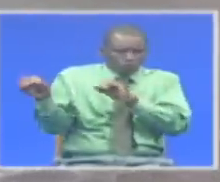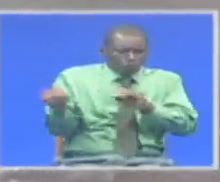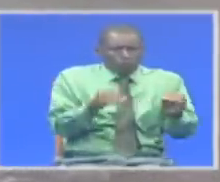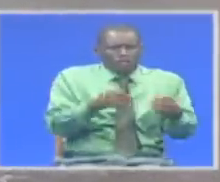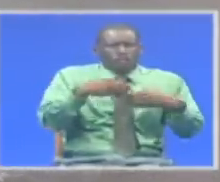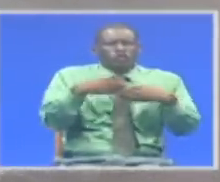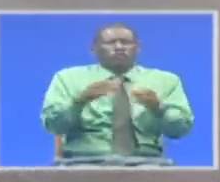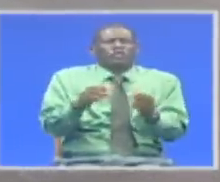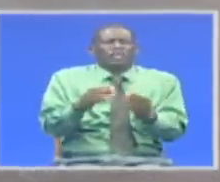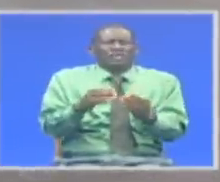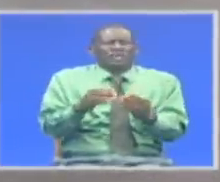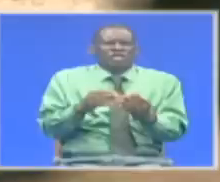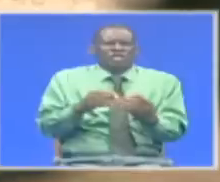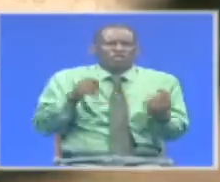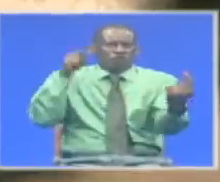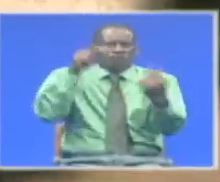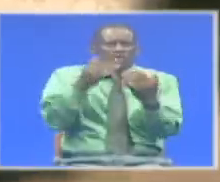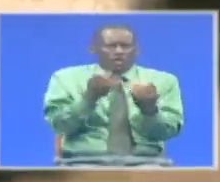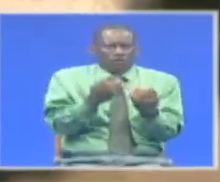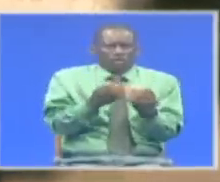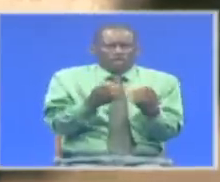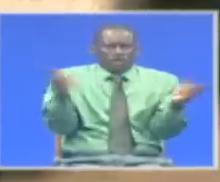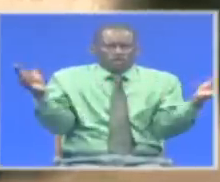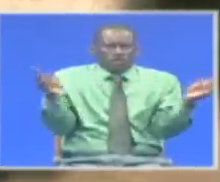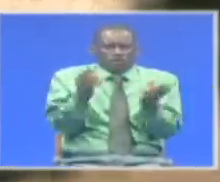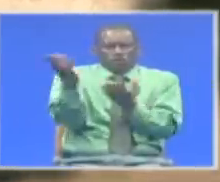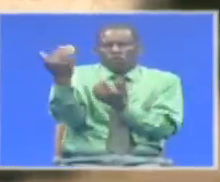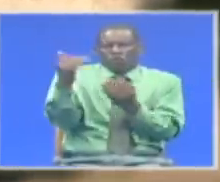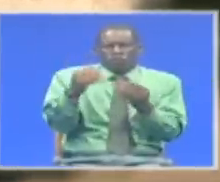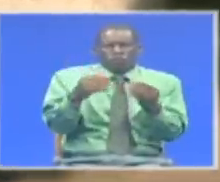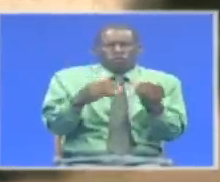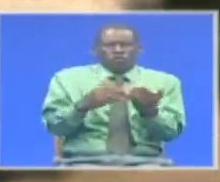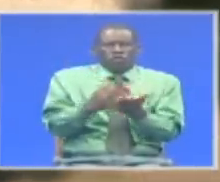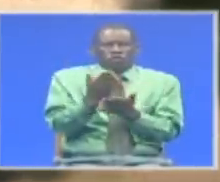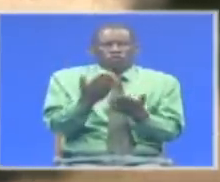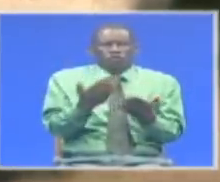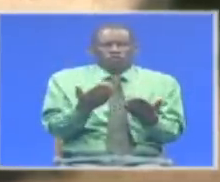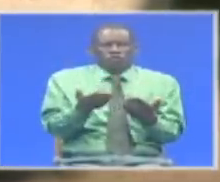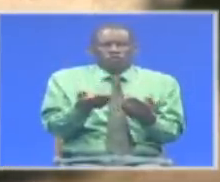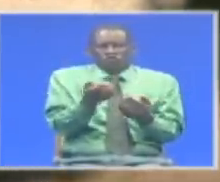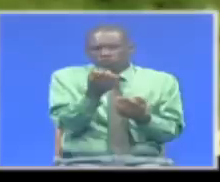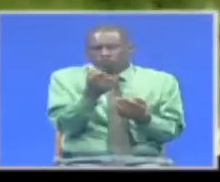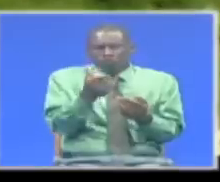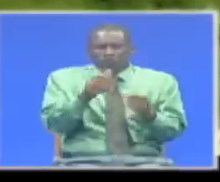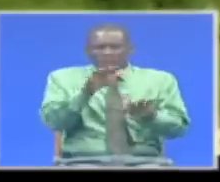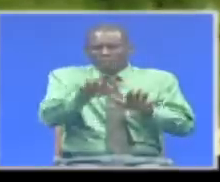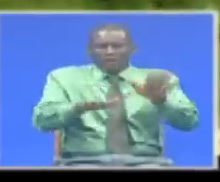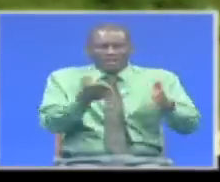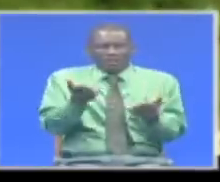leap into the unknown is now a short, grateful hop across a mere winding belt of mud.